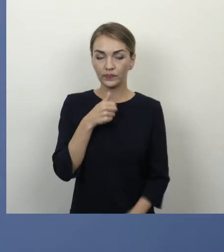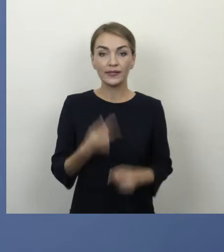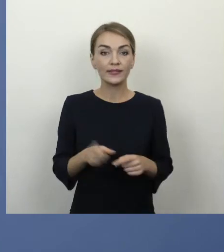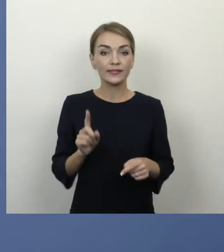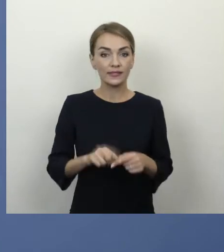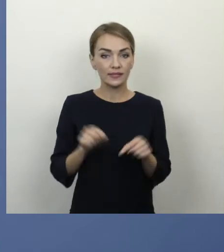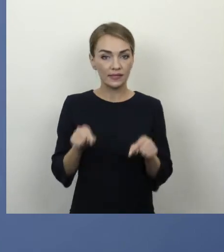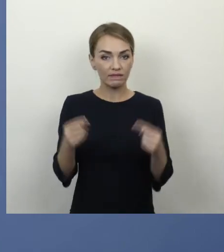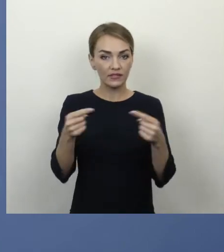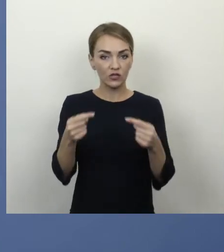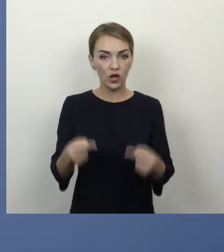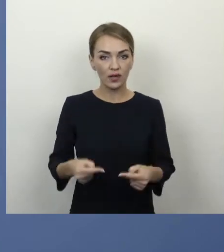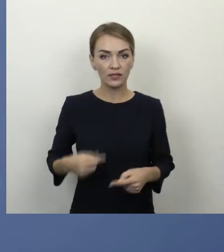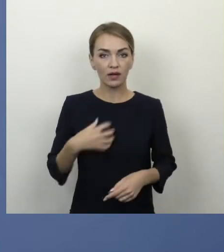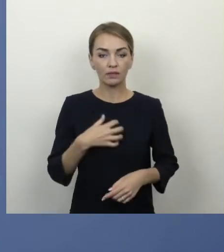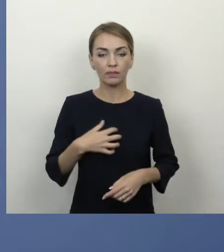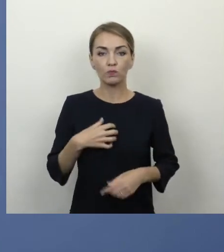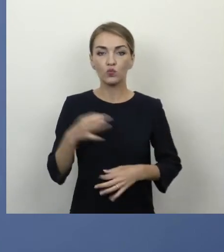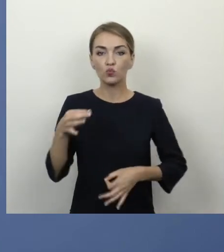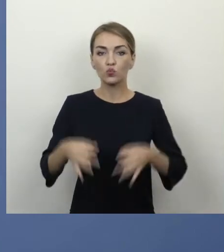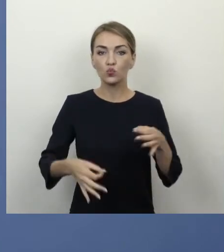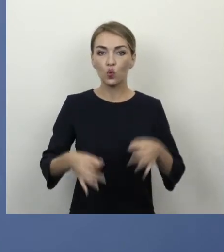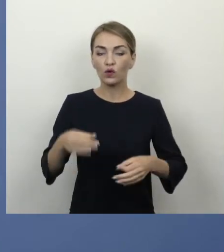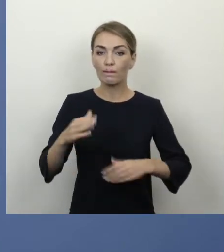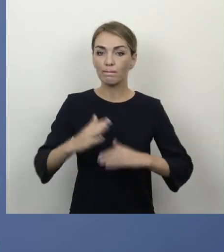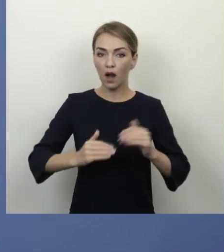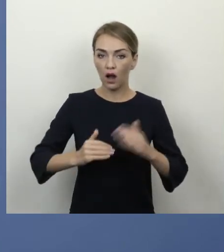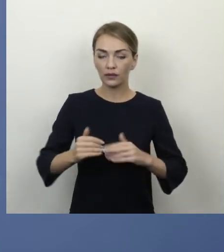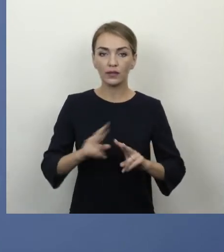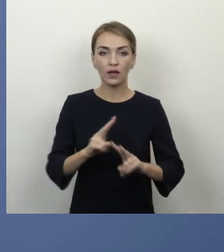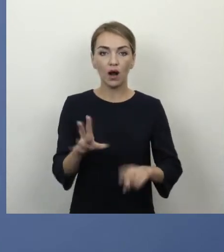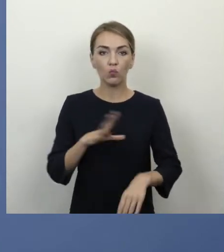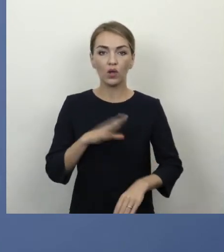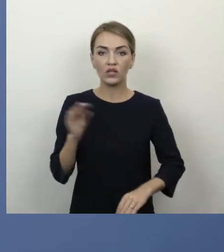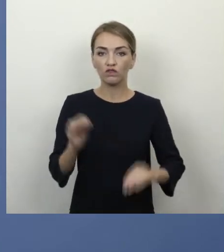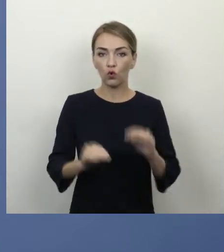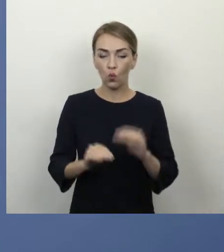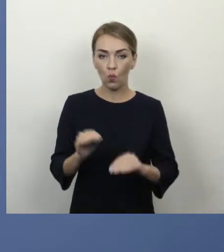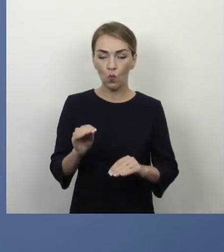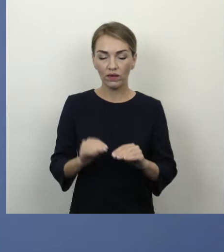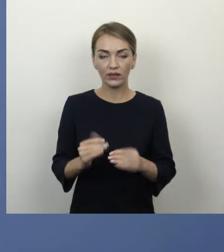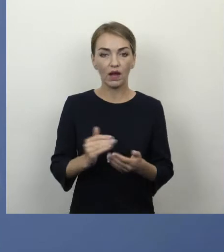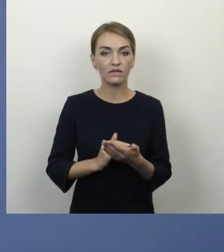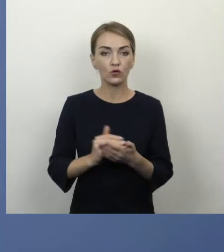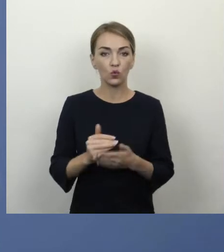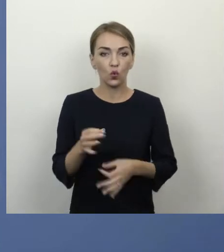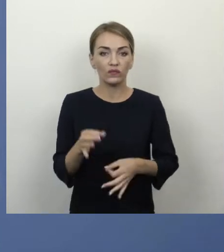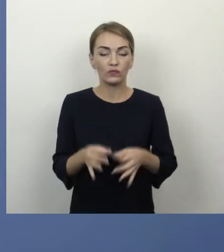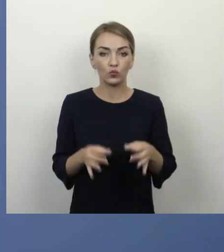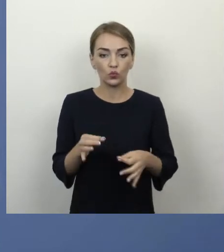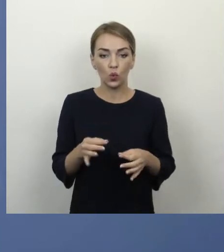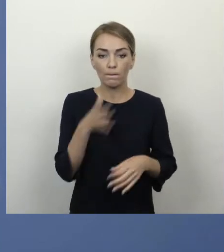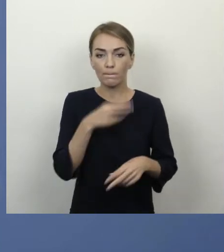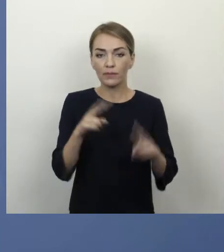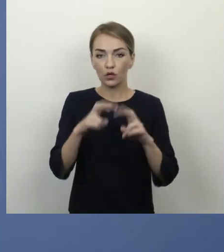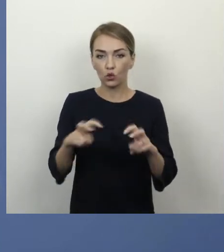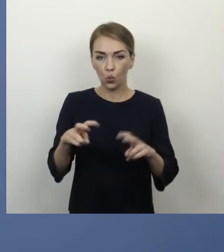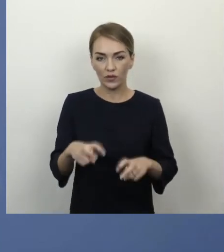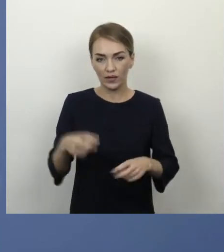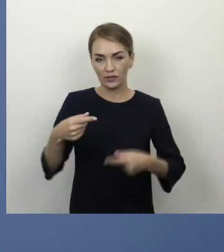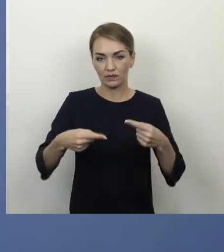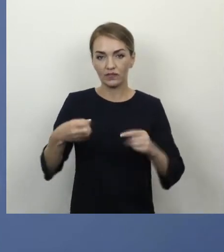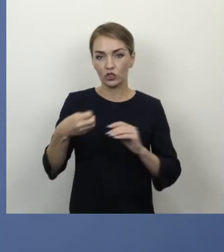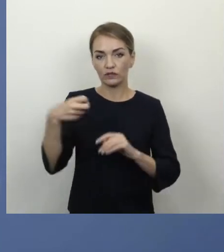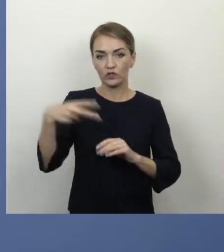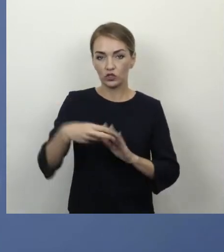in 2019 too. Here you can see the important role of the case law formed by the